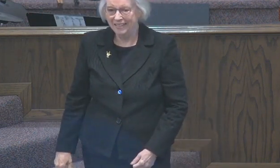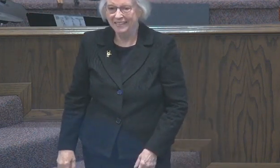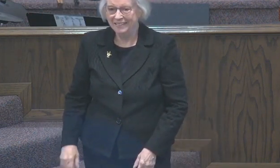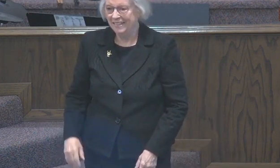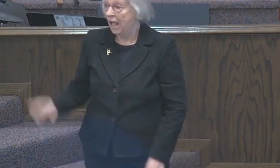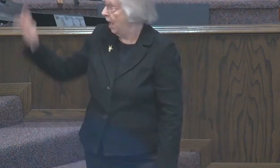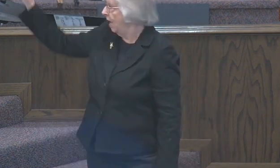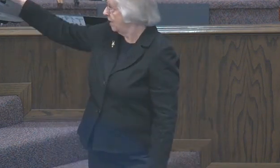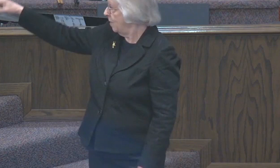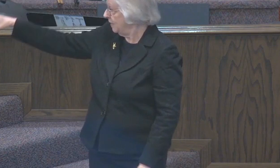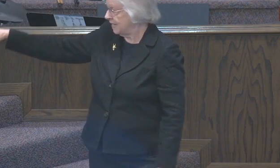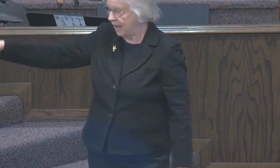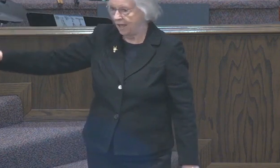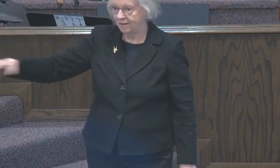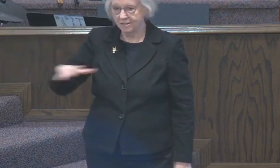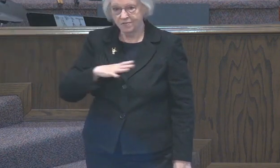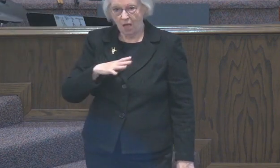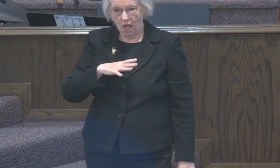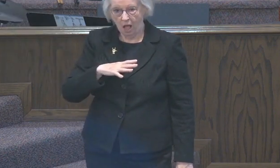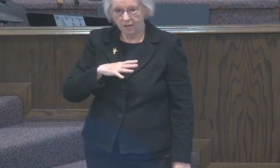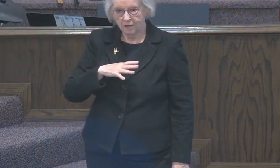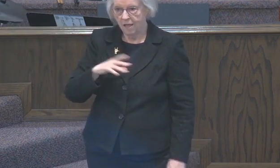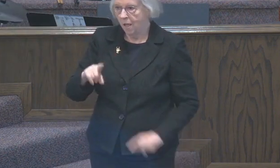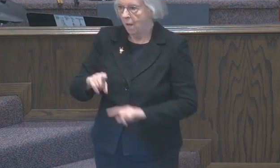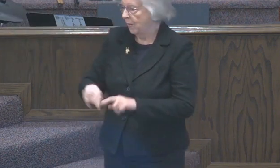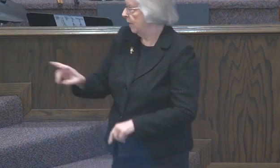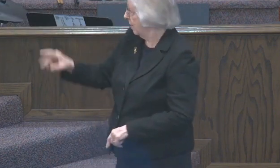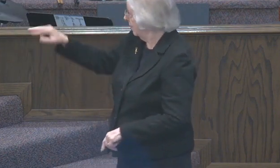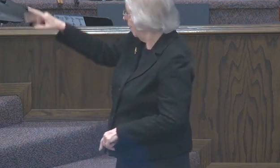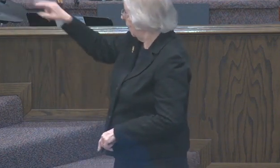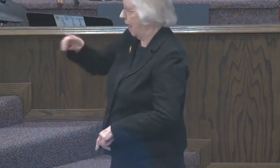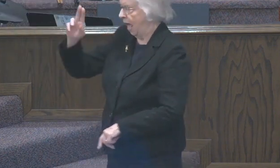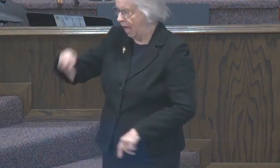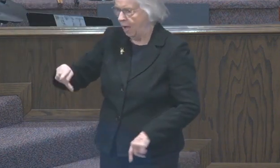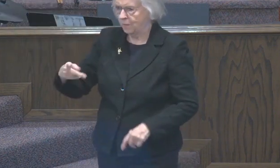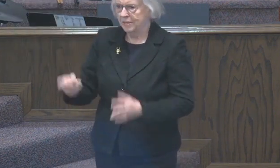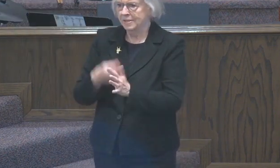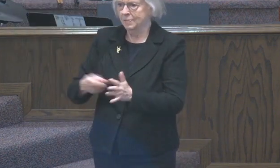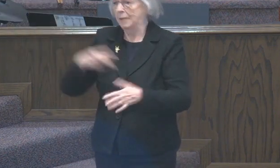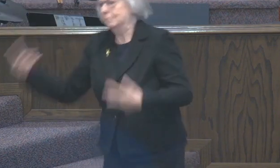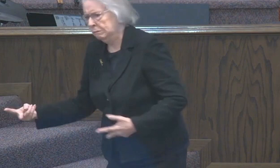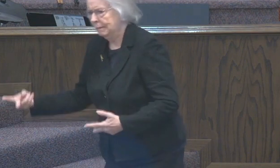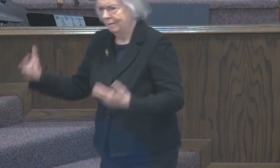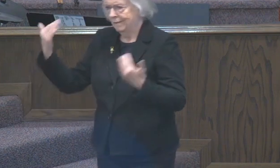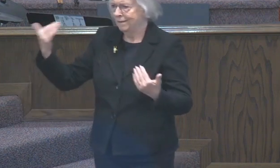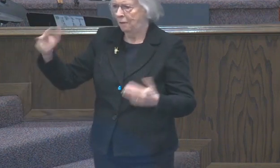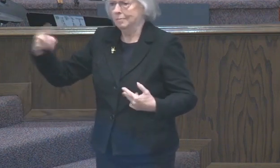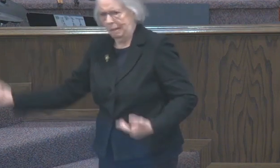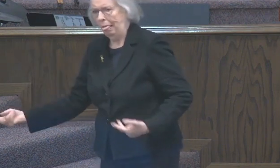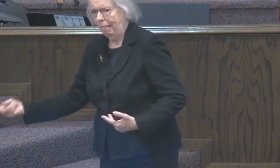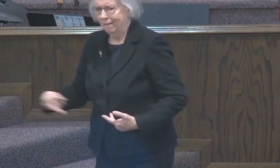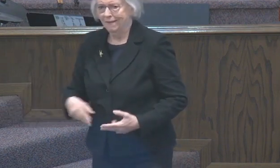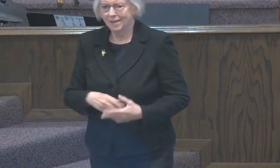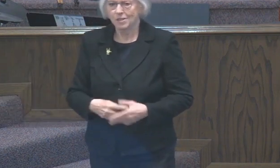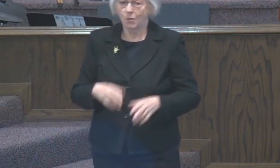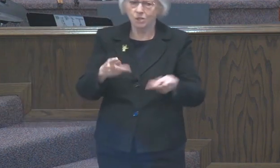Right? You guys know that. So I'm going to turn over a new leaf, and I'm going to try and strive mightily to just stay